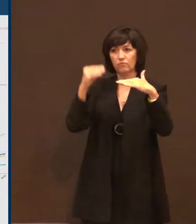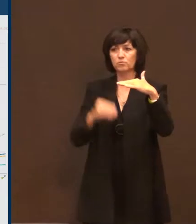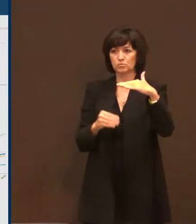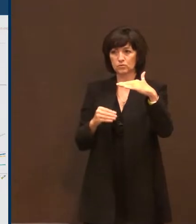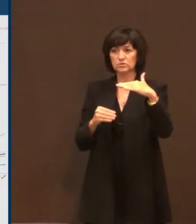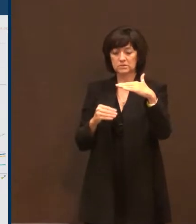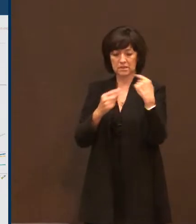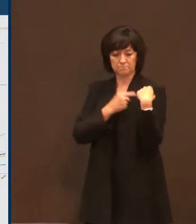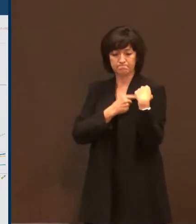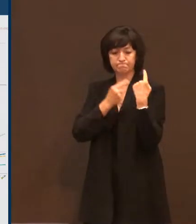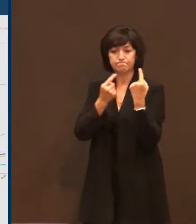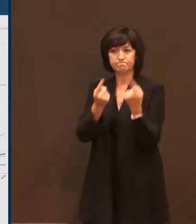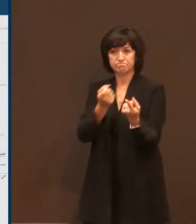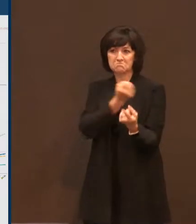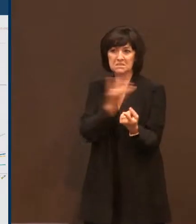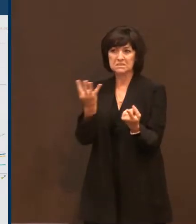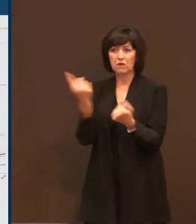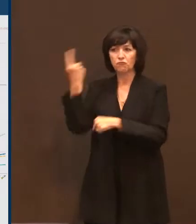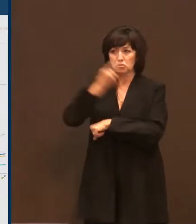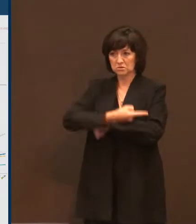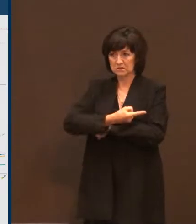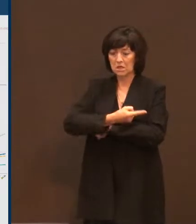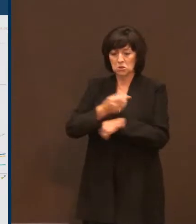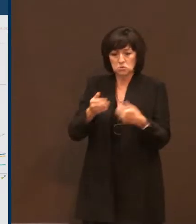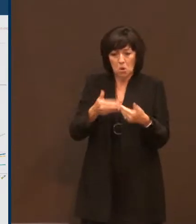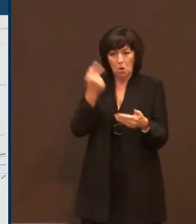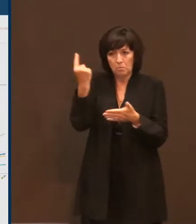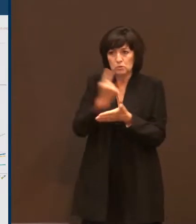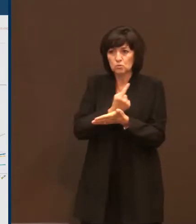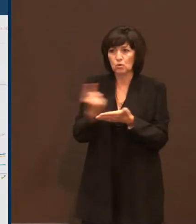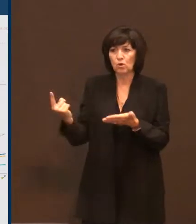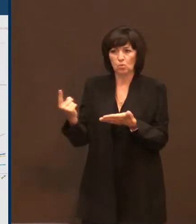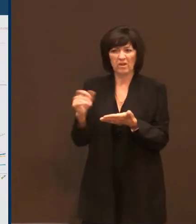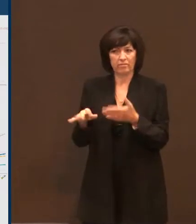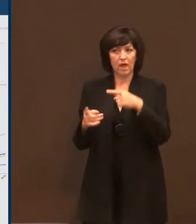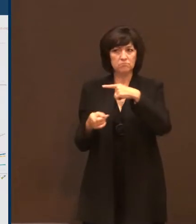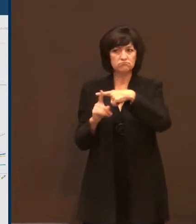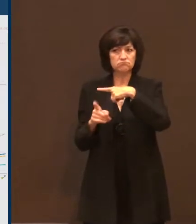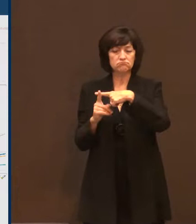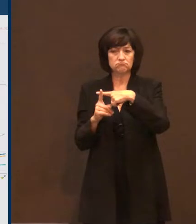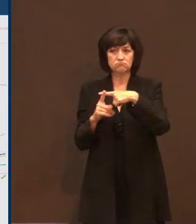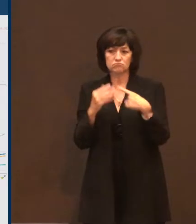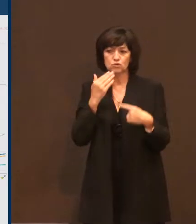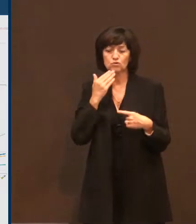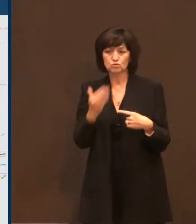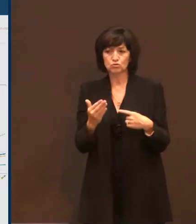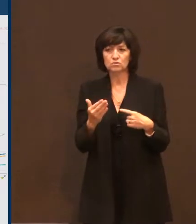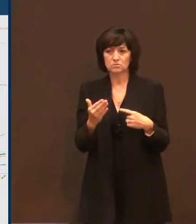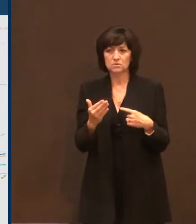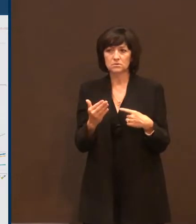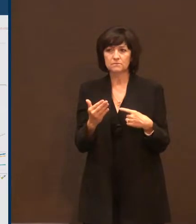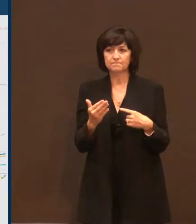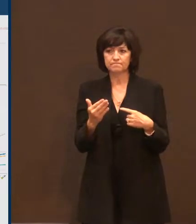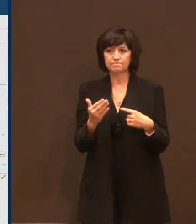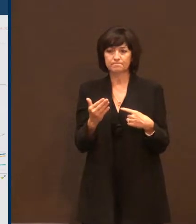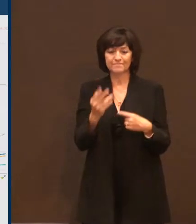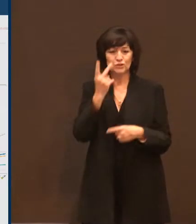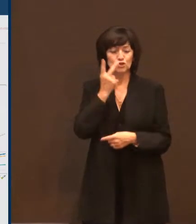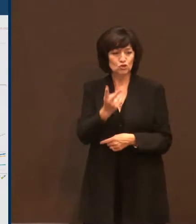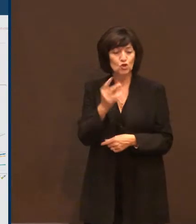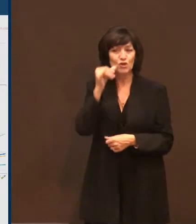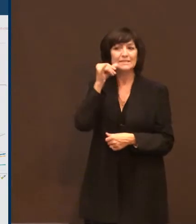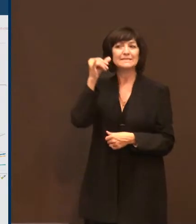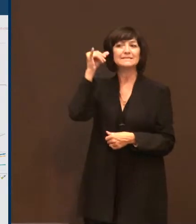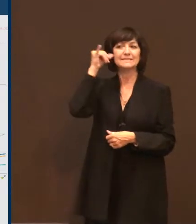several days, if not a week, and that's a good thing. Had a little bit of an uptick there yesterday,